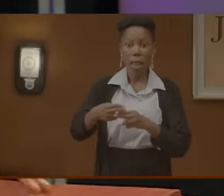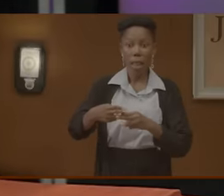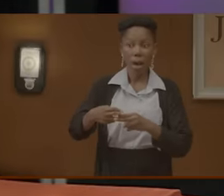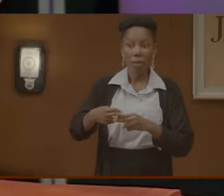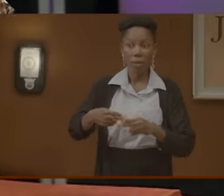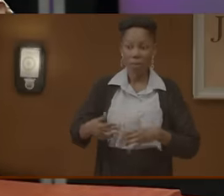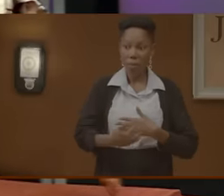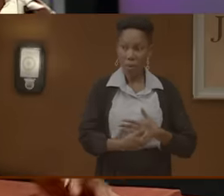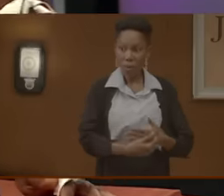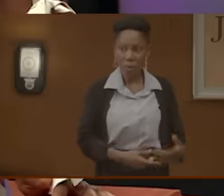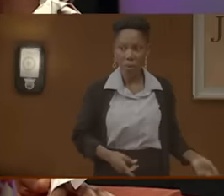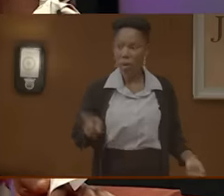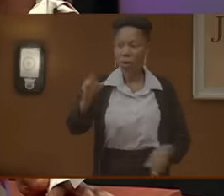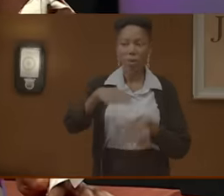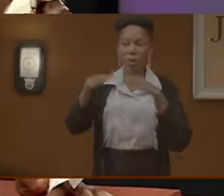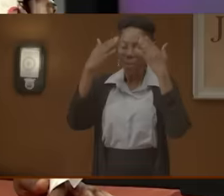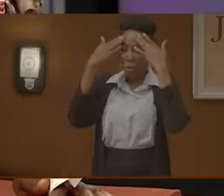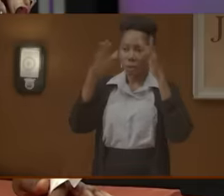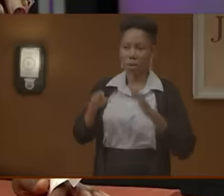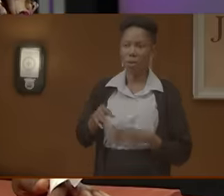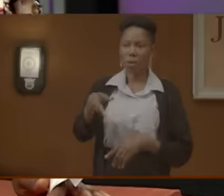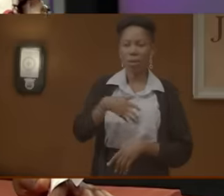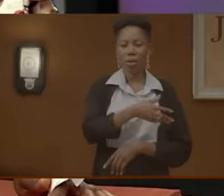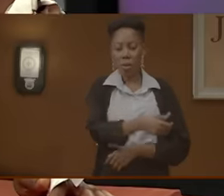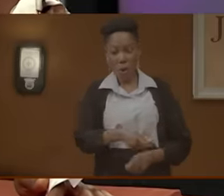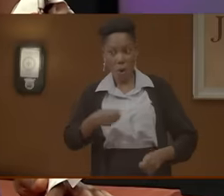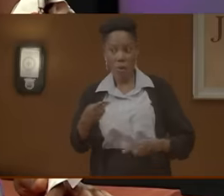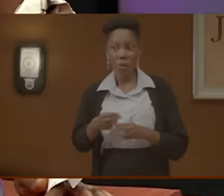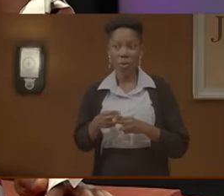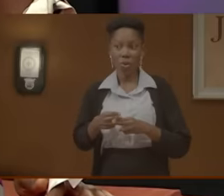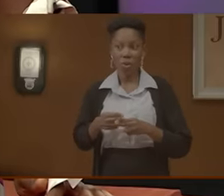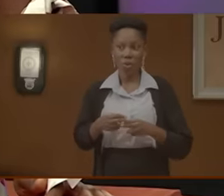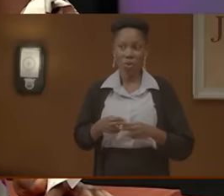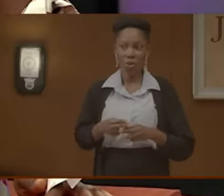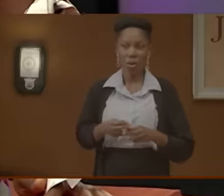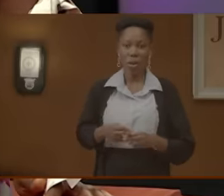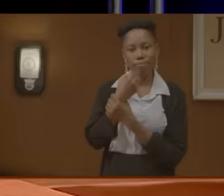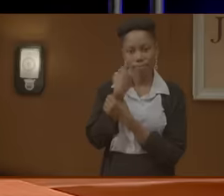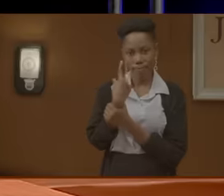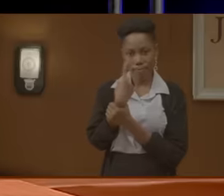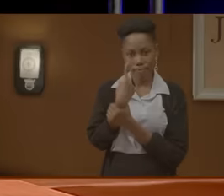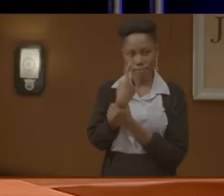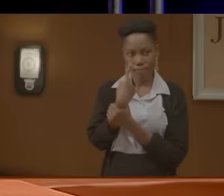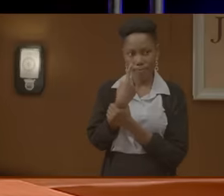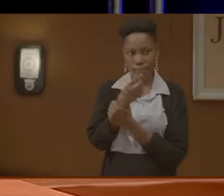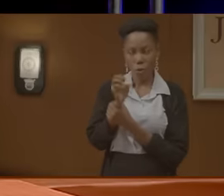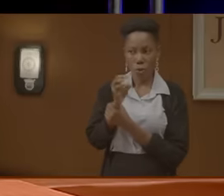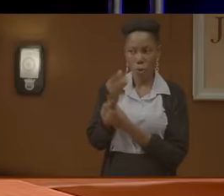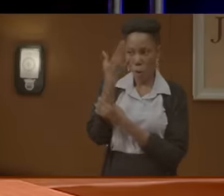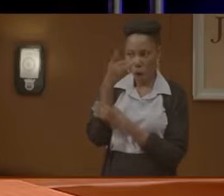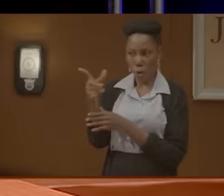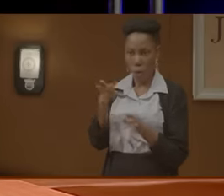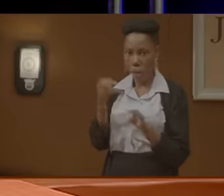of. I don't know. I just frustrated. I don't know what to do. I removed the cord. He said, if you touch me, that is when he leave me that night. So what made you leave the